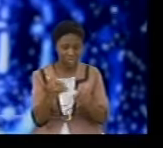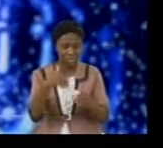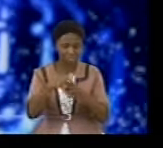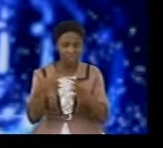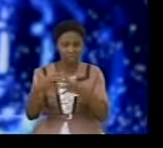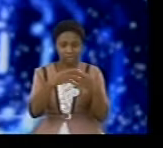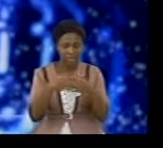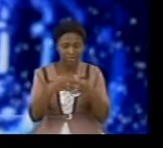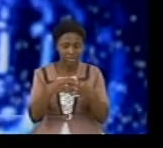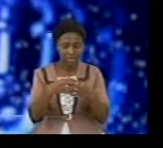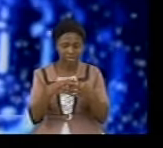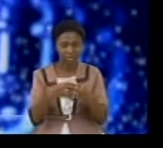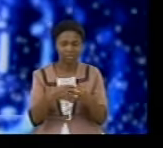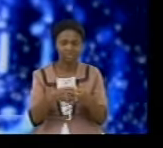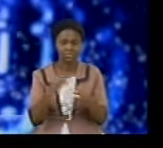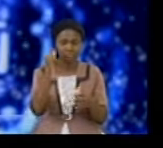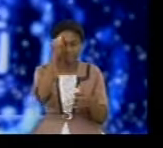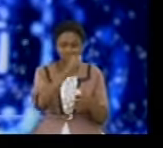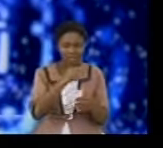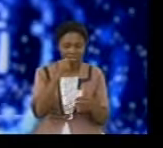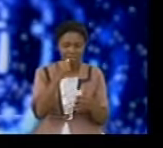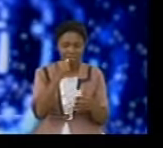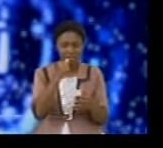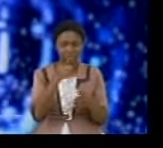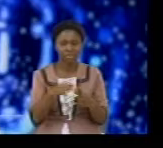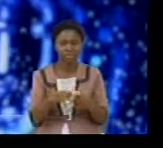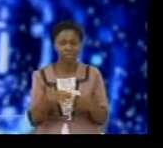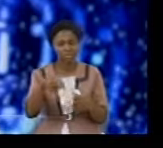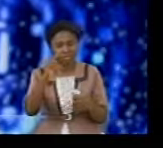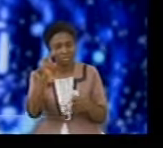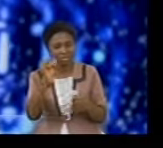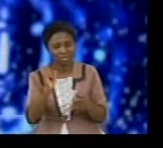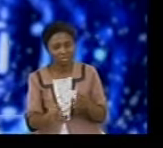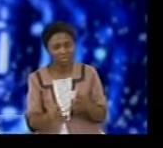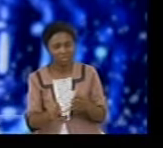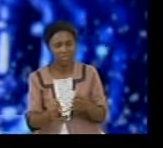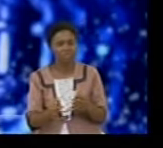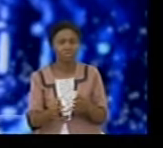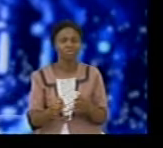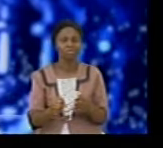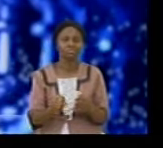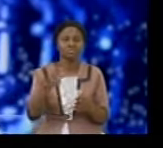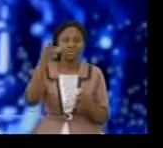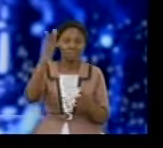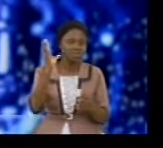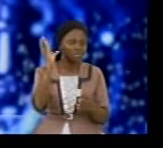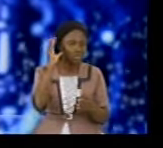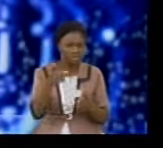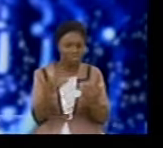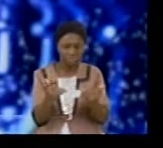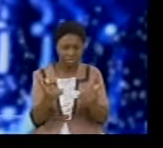Whether north or south. Over there in Australia, New Zealand, he is hearing you.